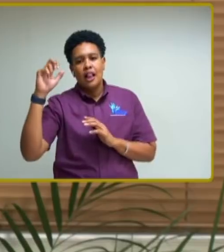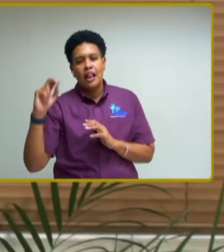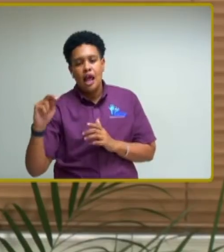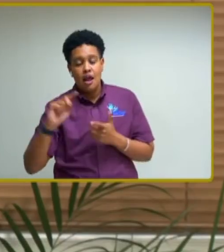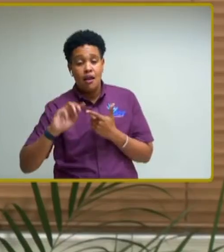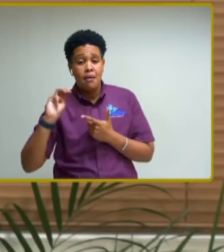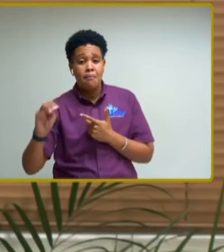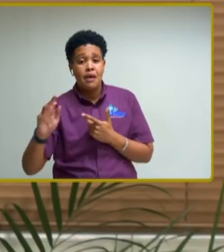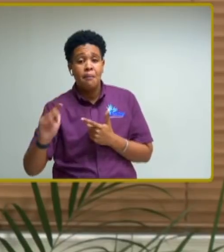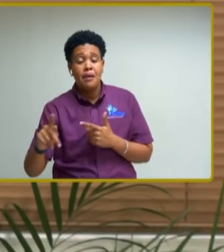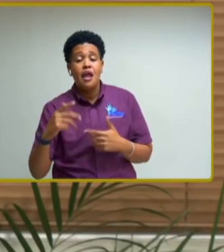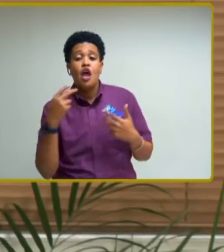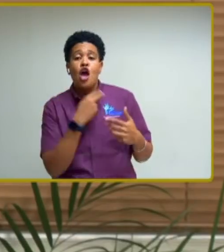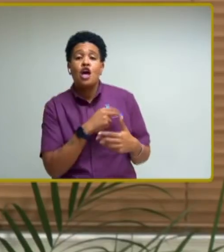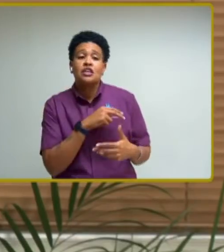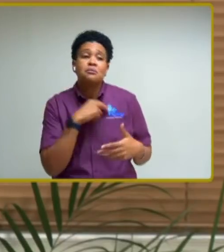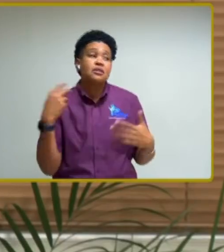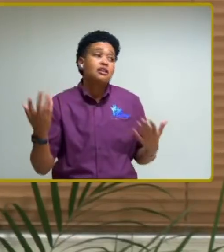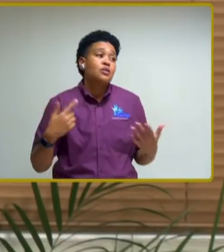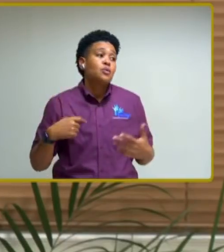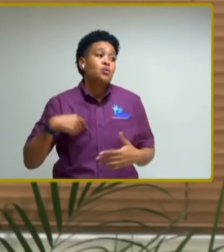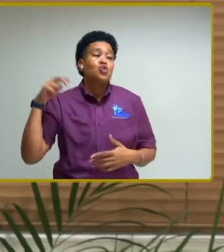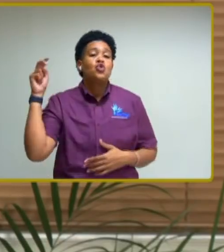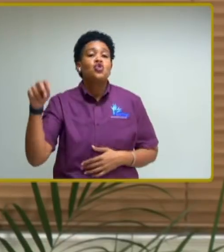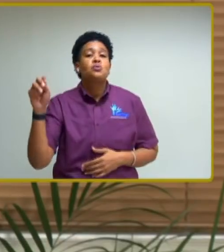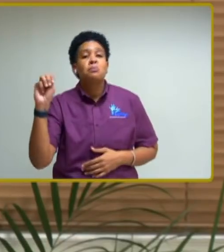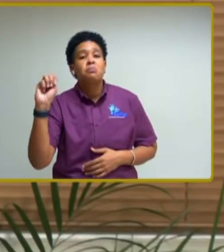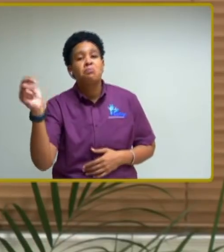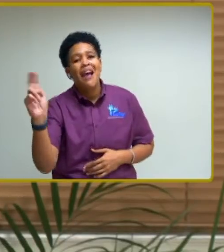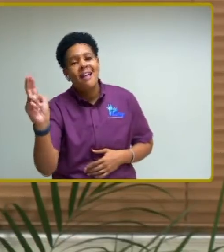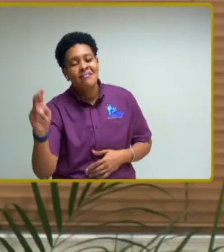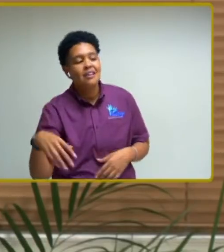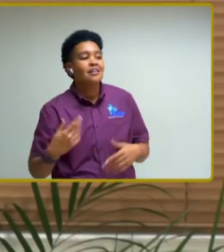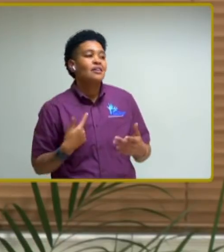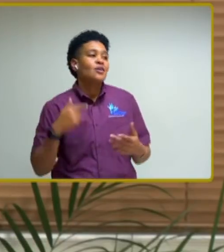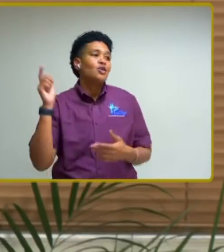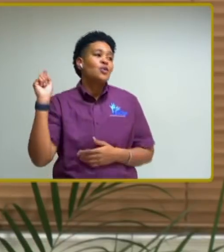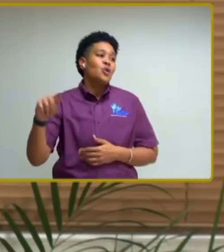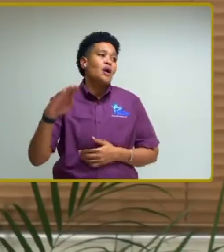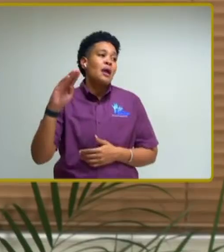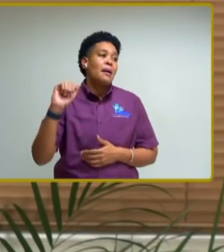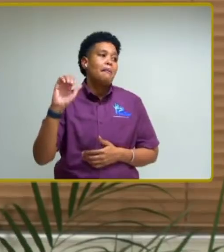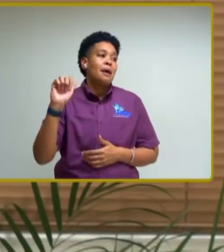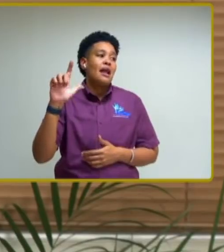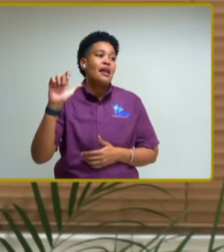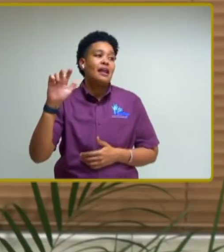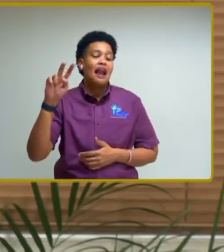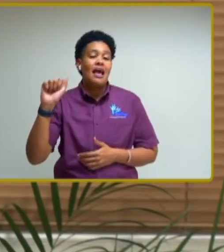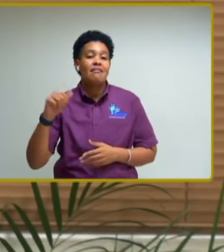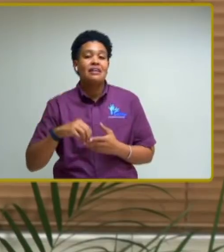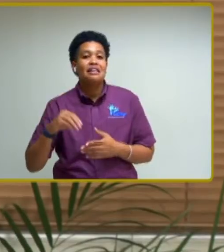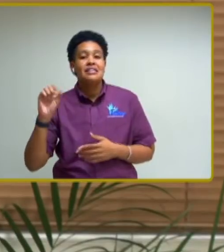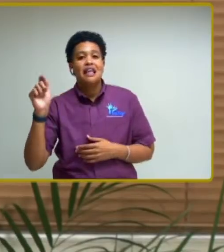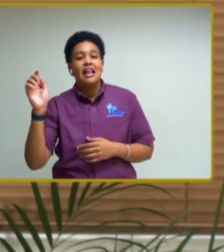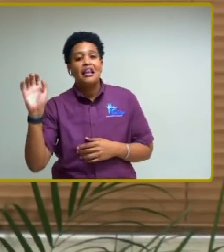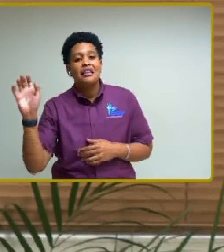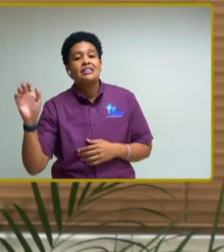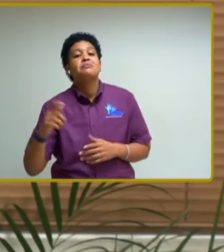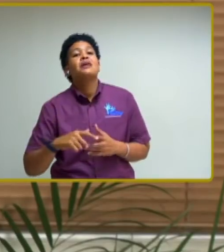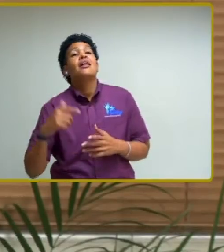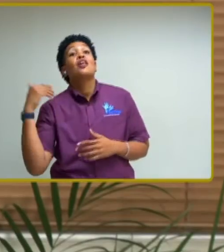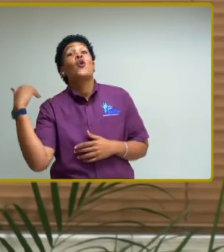Maypen Hospital. We went to Mandeville, then to Balaclava in St. Elizabeth, then